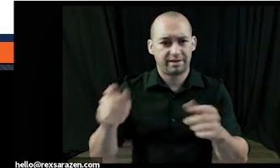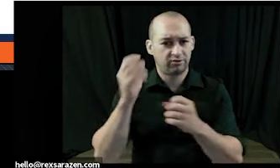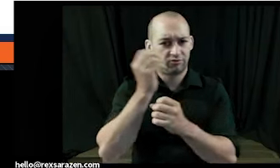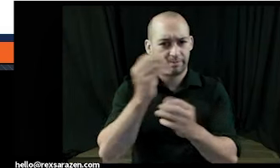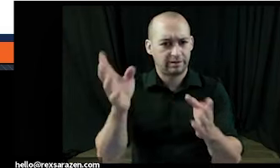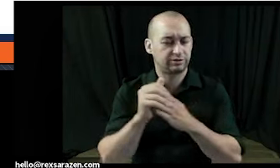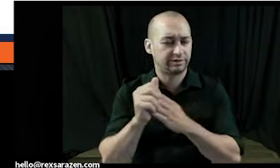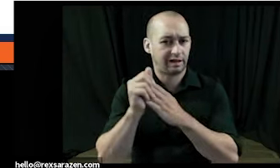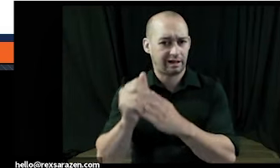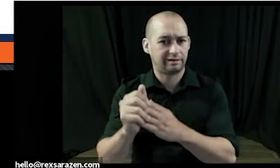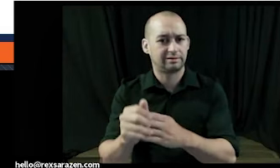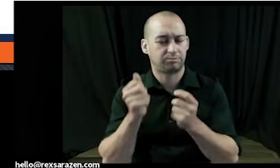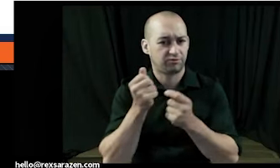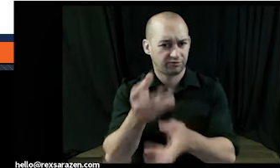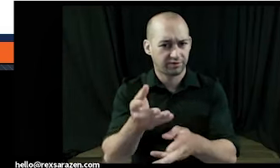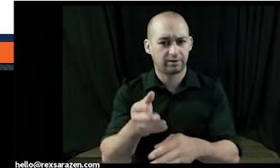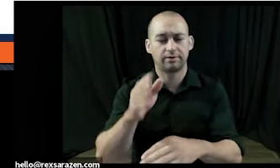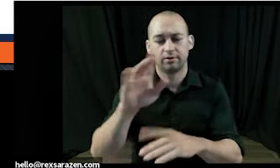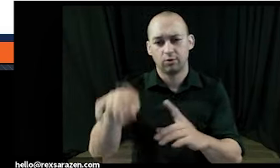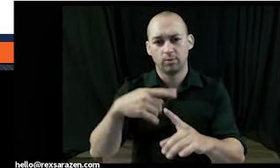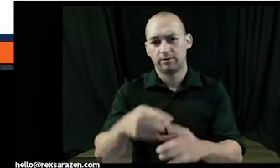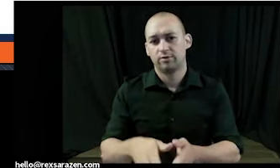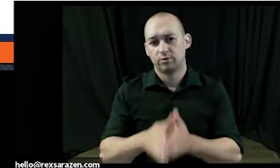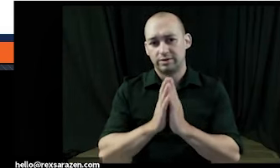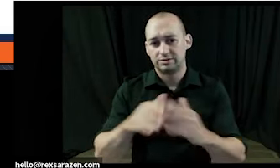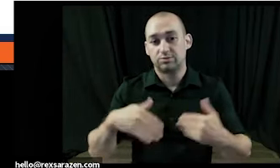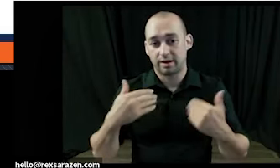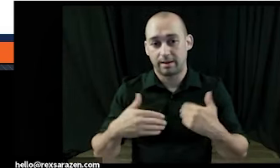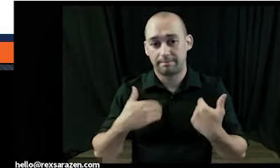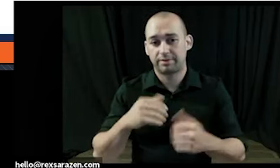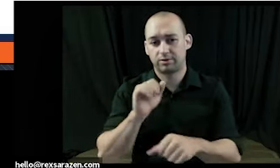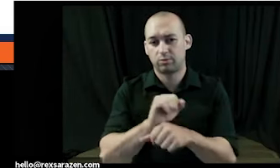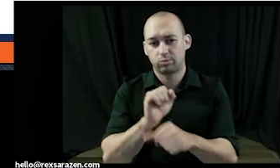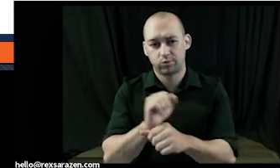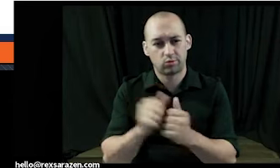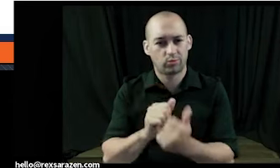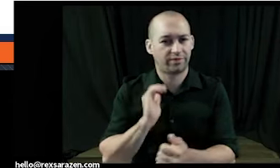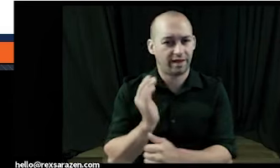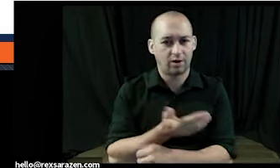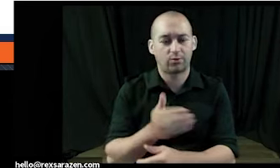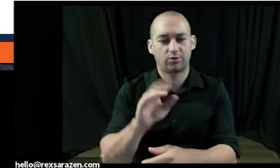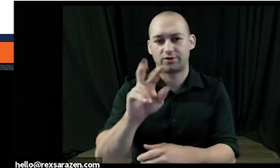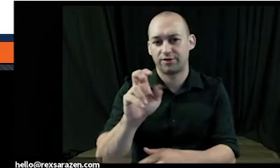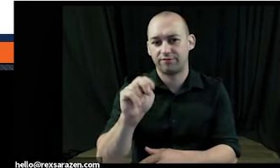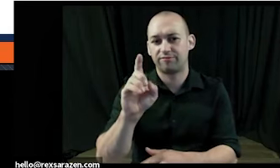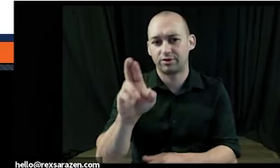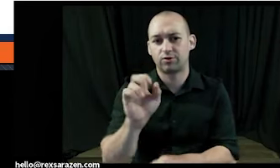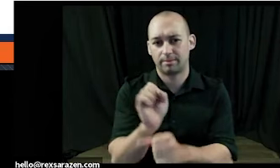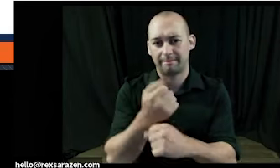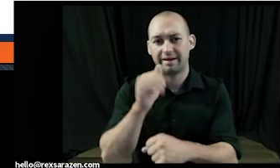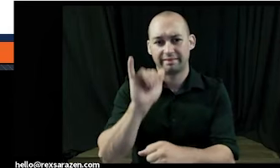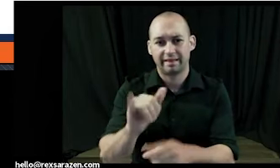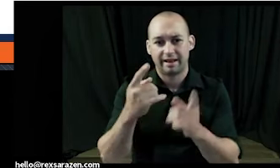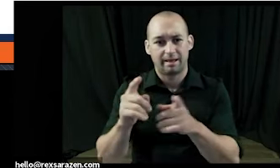could be provided on request. And we were so happy to be able to work with our vendor to make this happen.